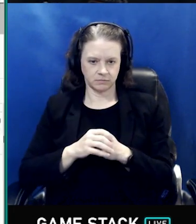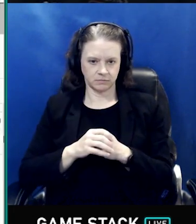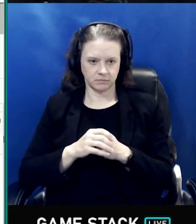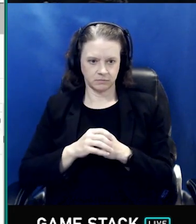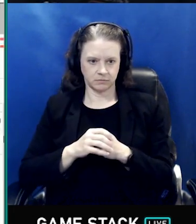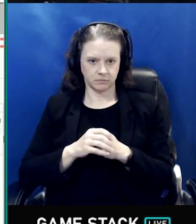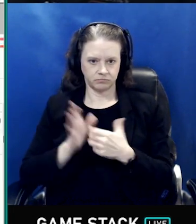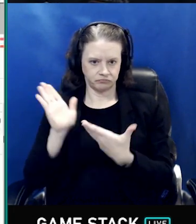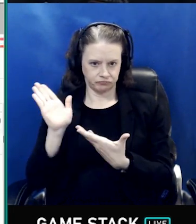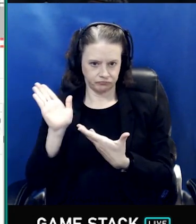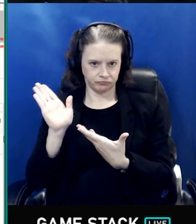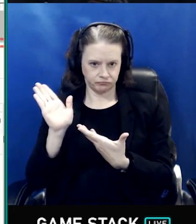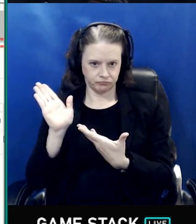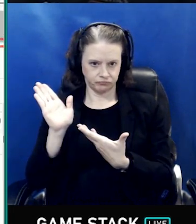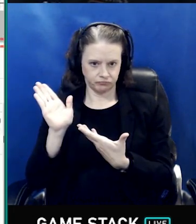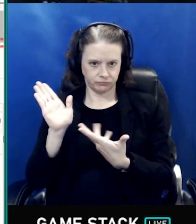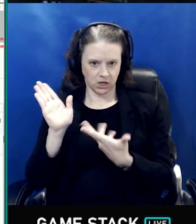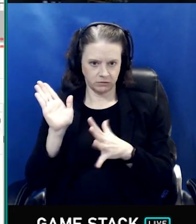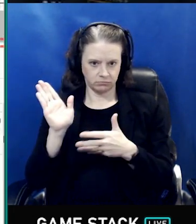Yep, it's done.